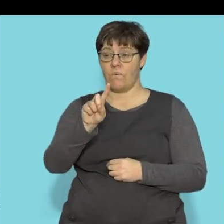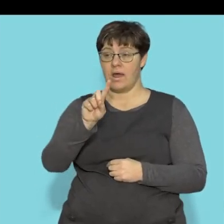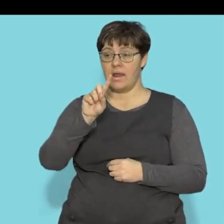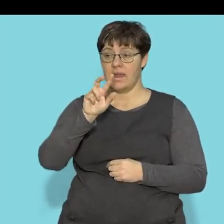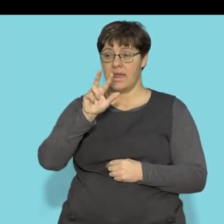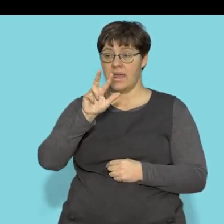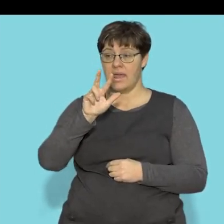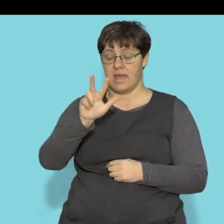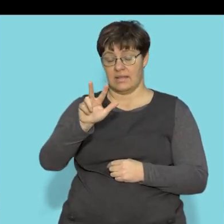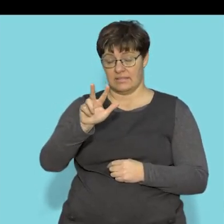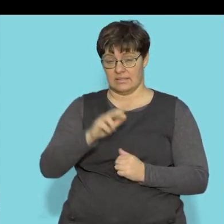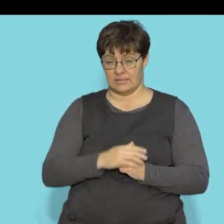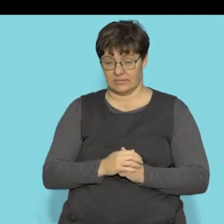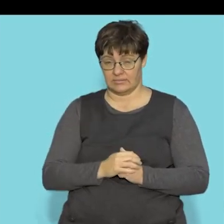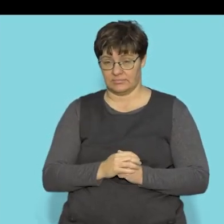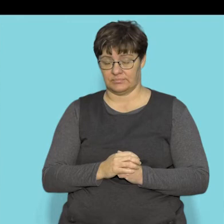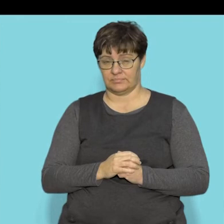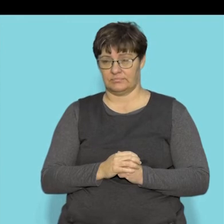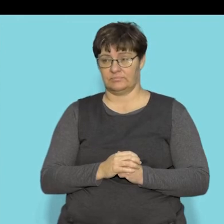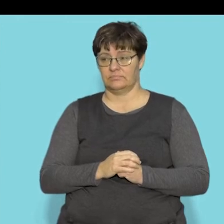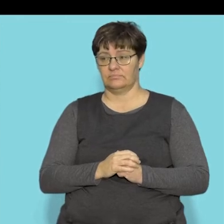of 0,18.